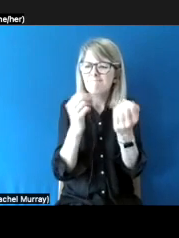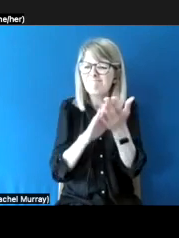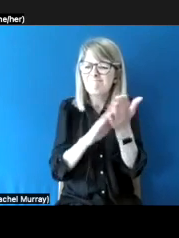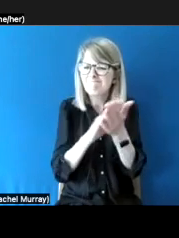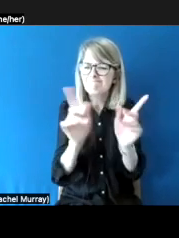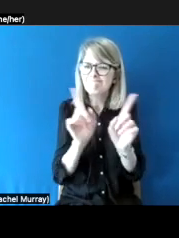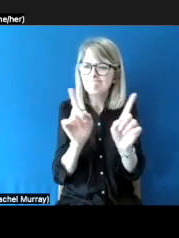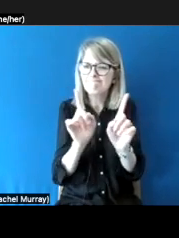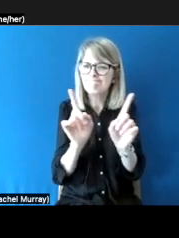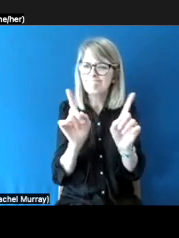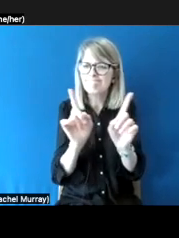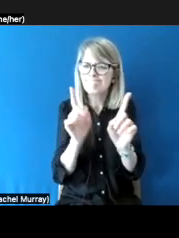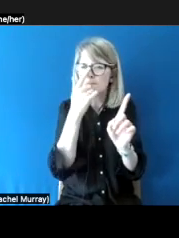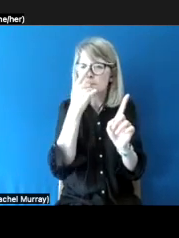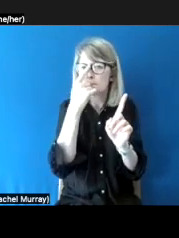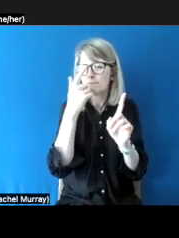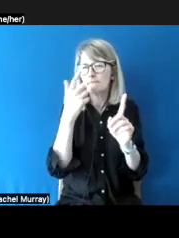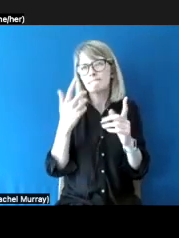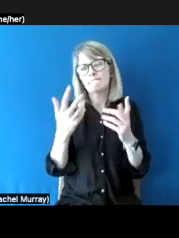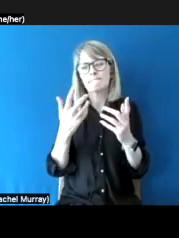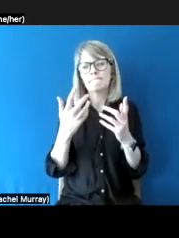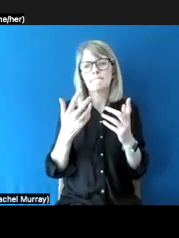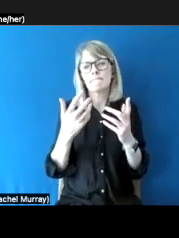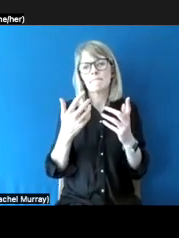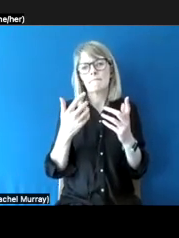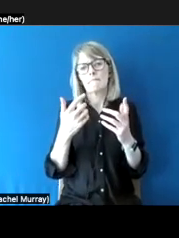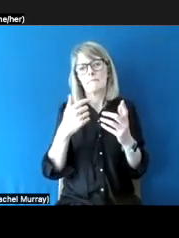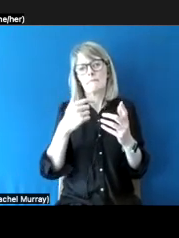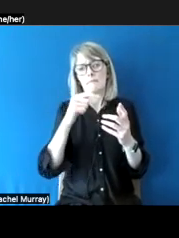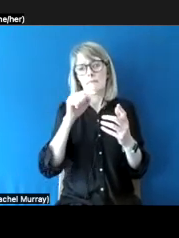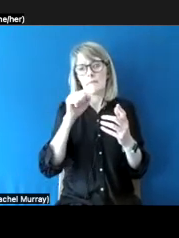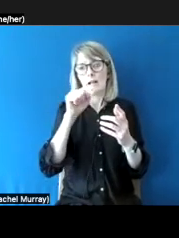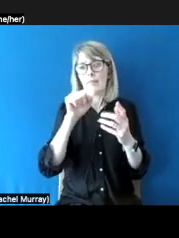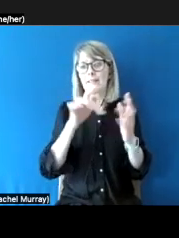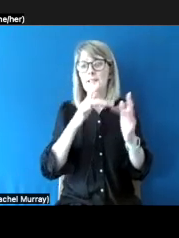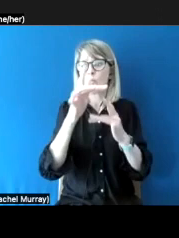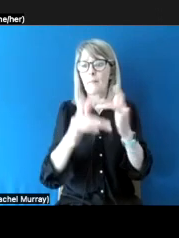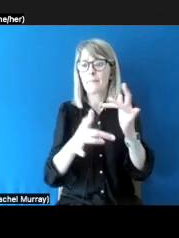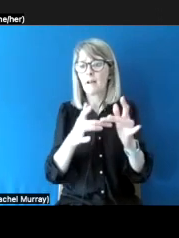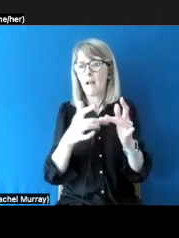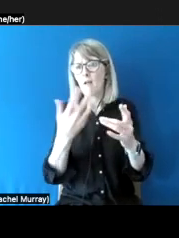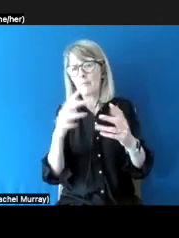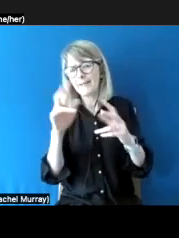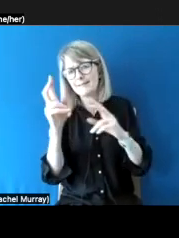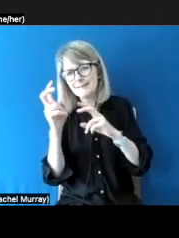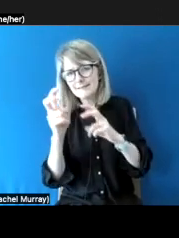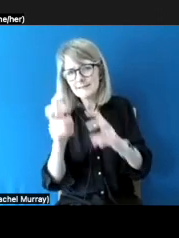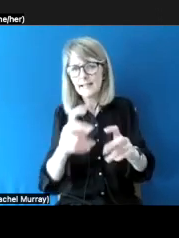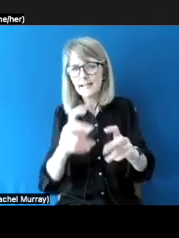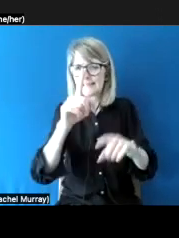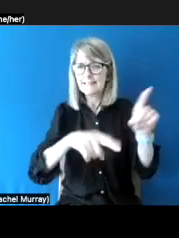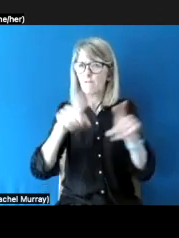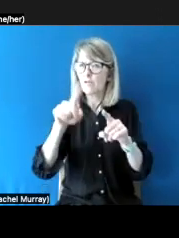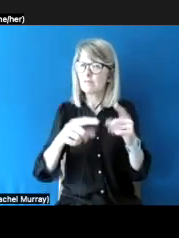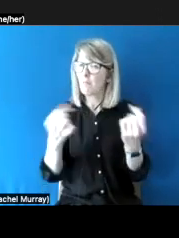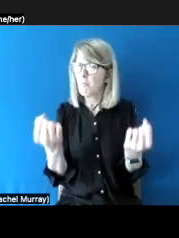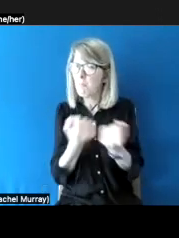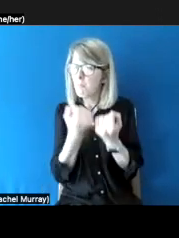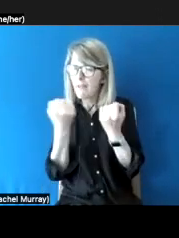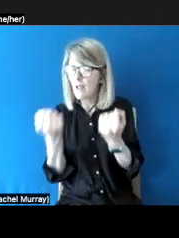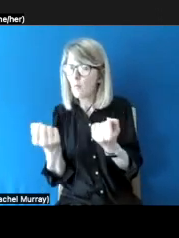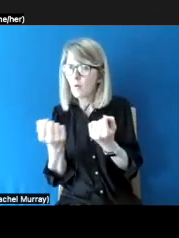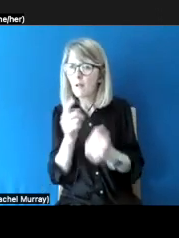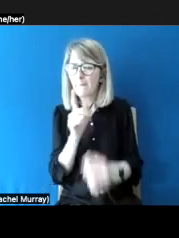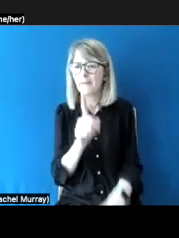So obviously, in this part of this webinar, we have been exploring various aspects of power, but